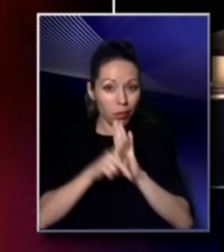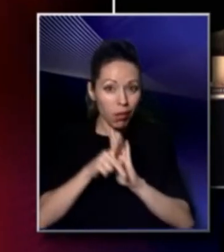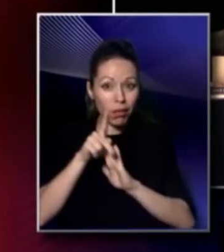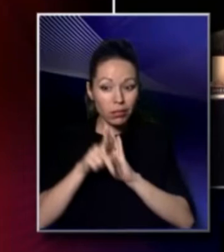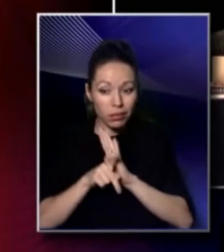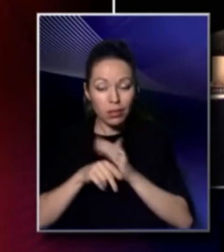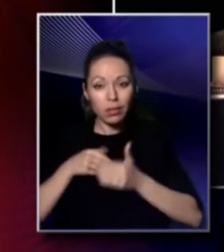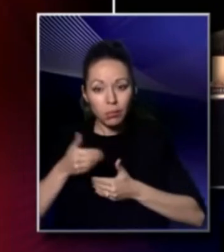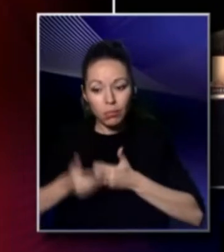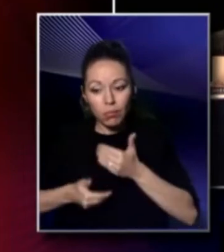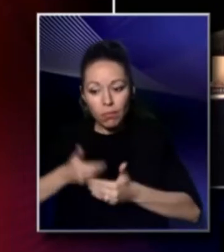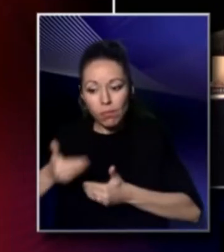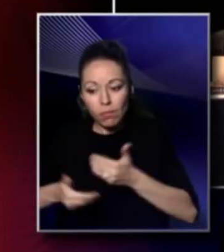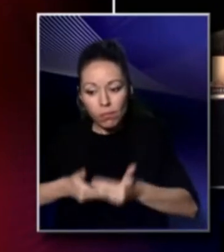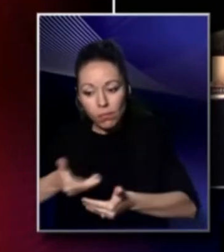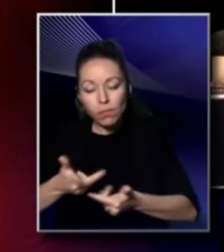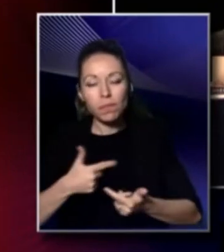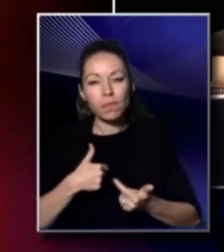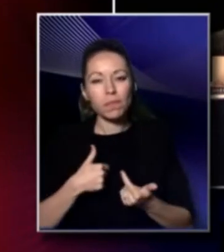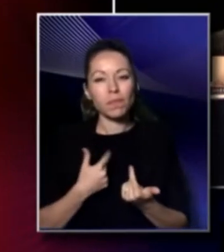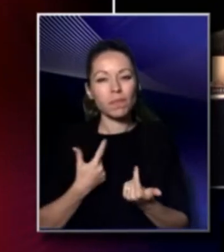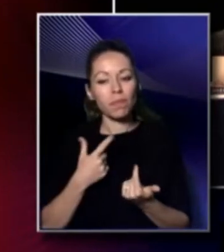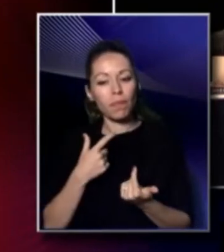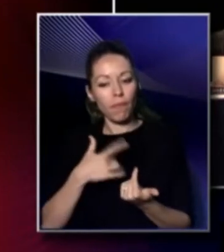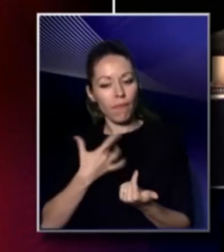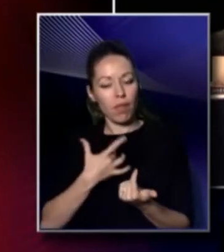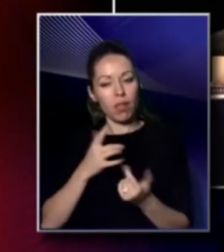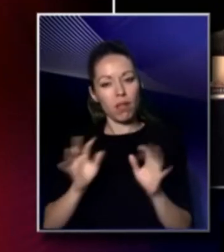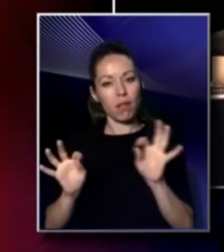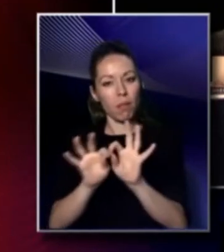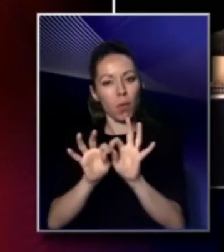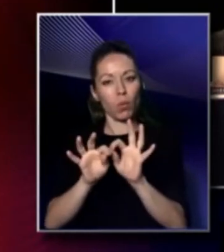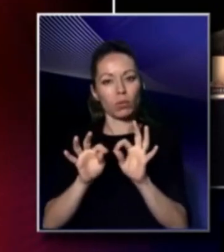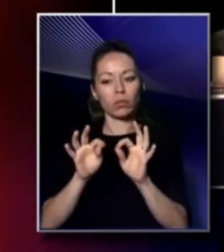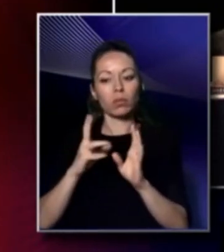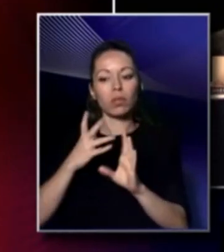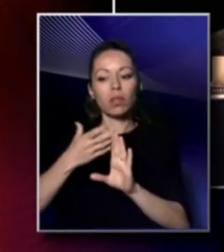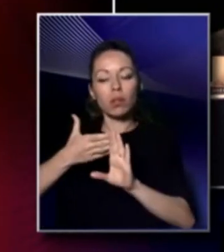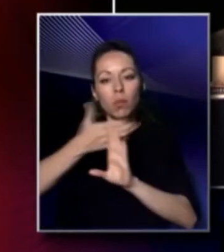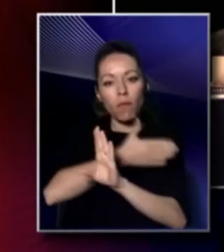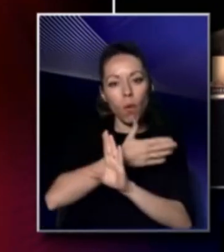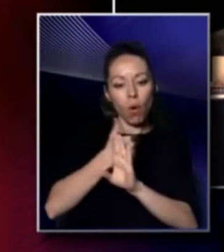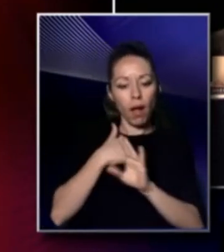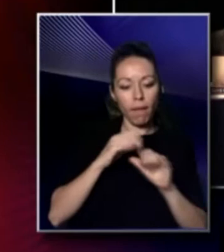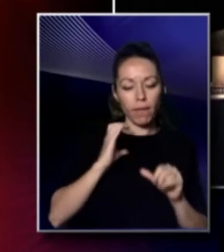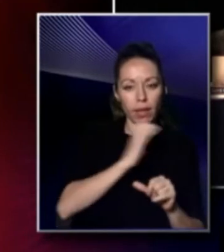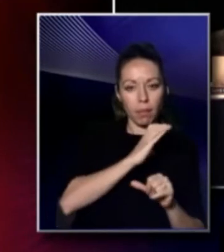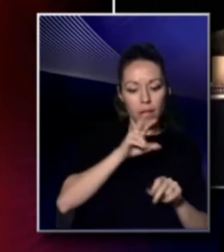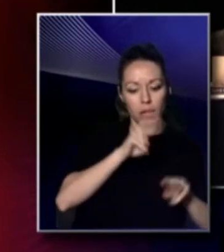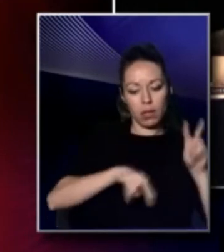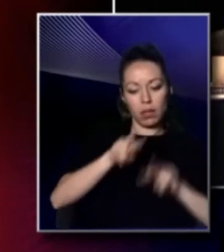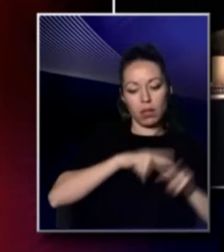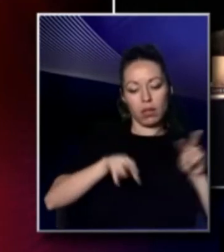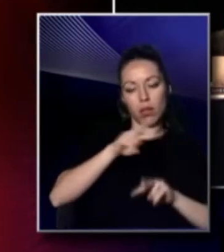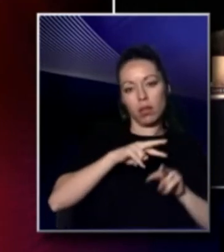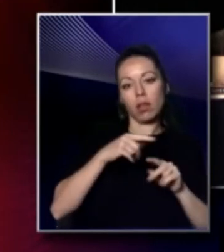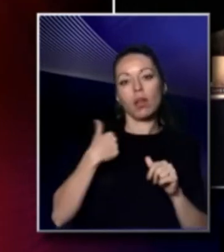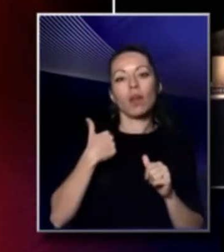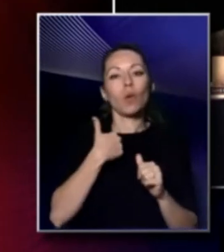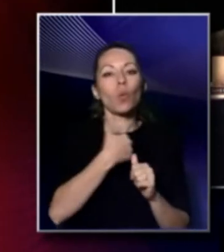procedures, and I would ask that there be a committee where people kind of look at these ahead so we could know what information we might